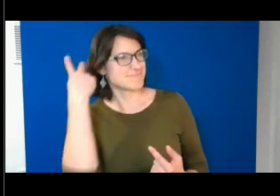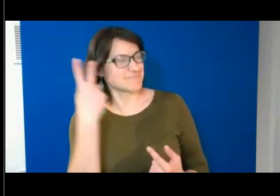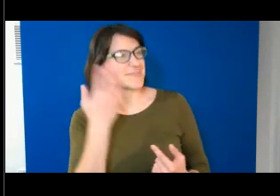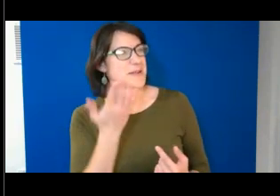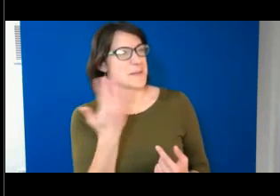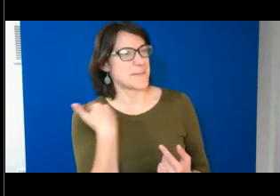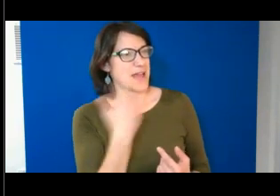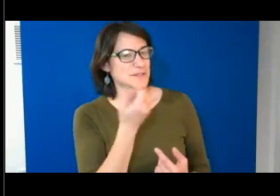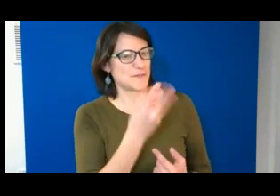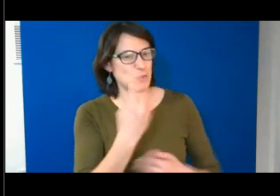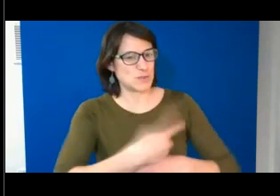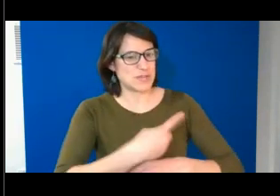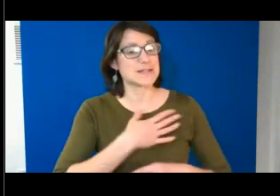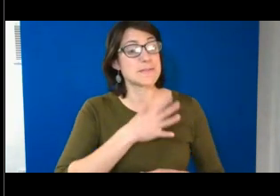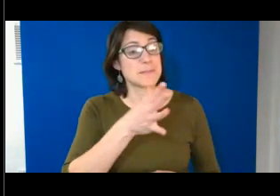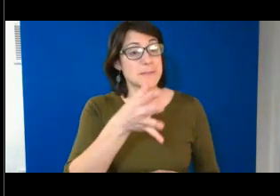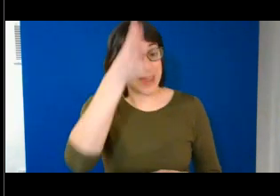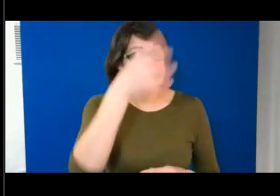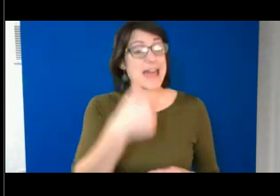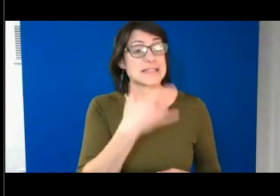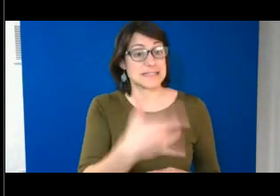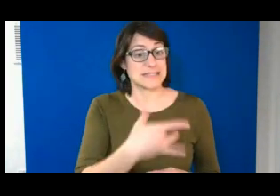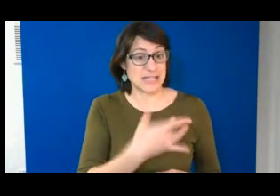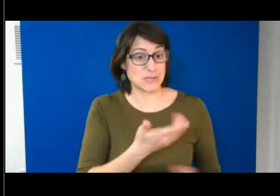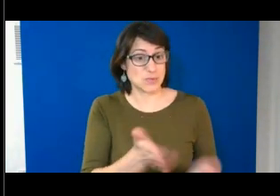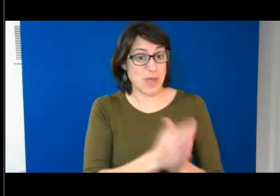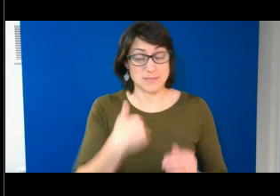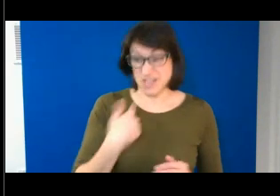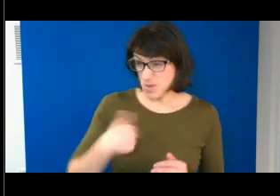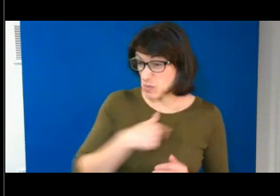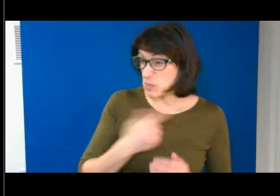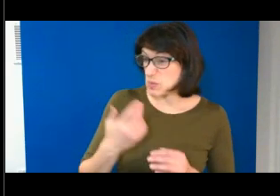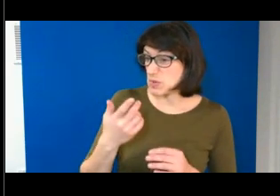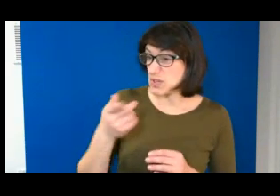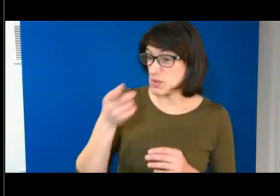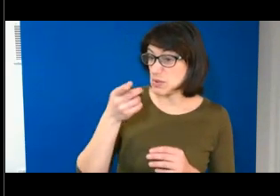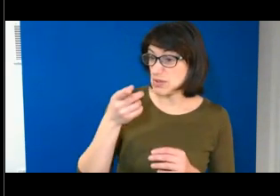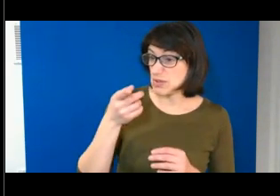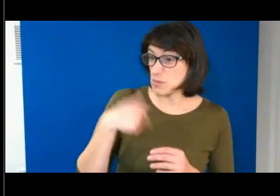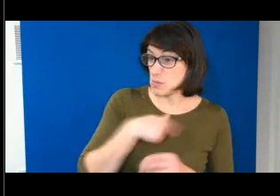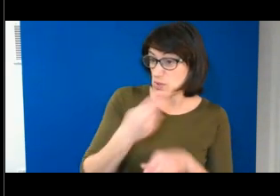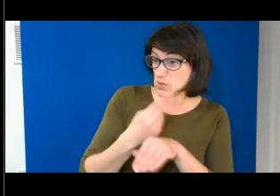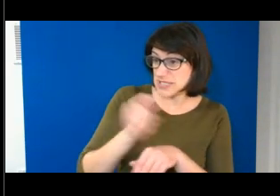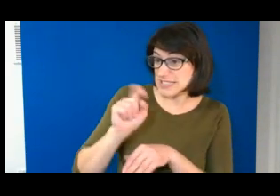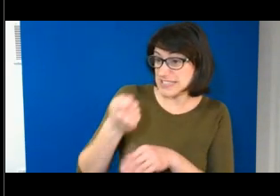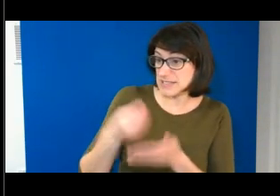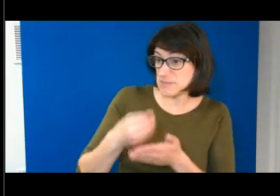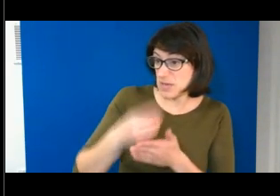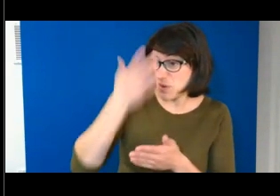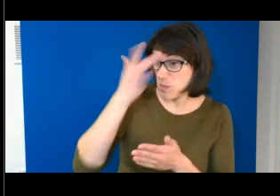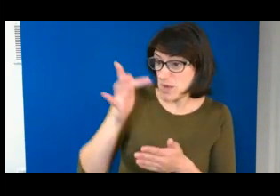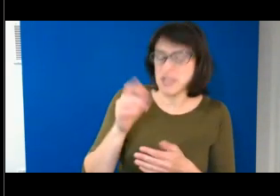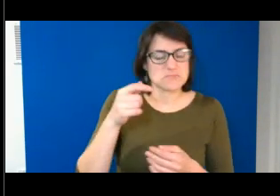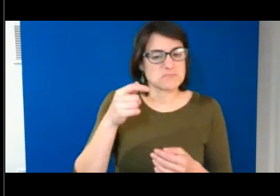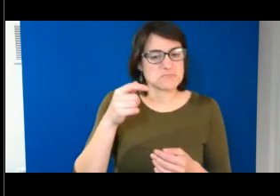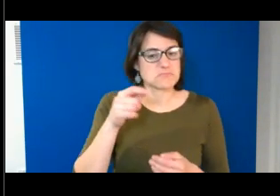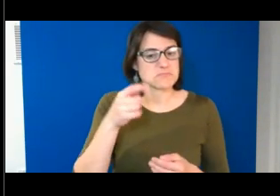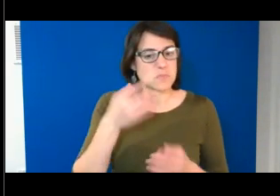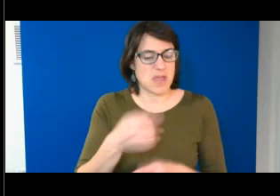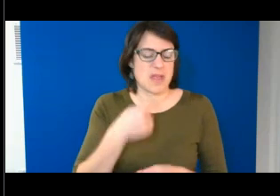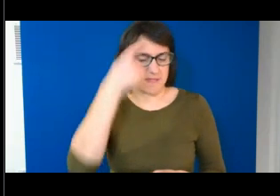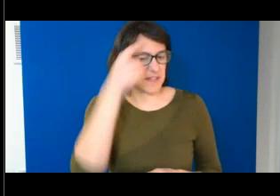And based on all, I think we'd be really proud. So cheers to the team. But today we're going to focus on this talk a little bit more on plastic culture.